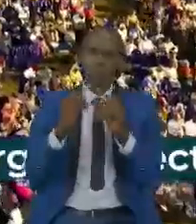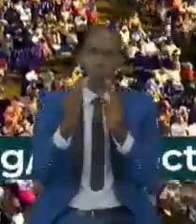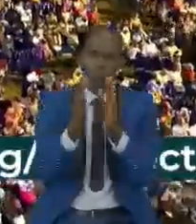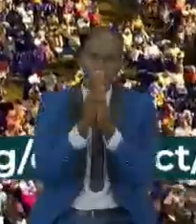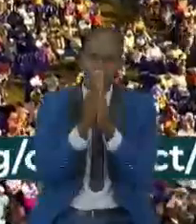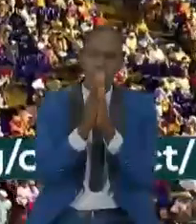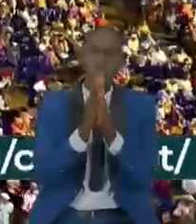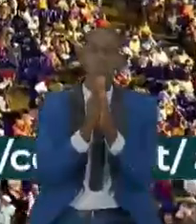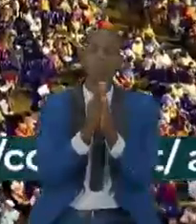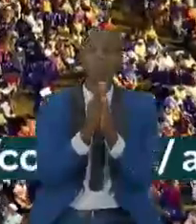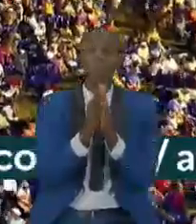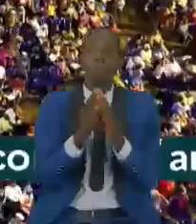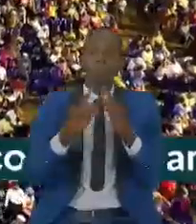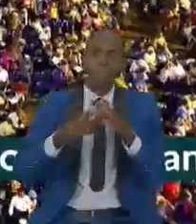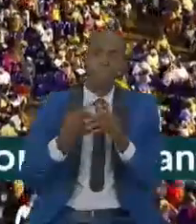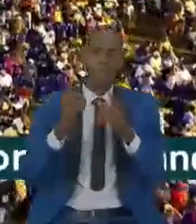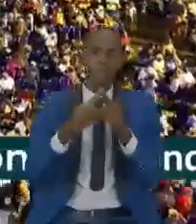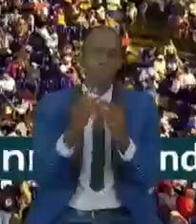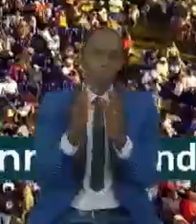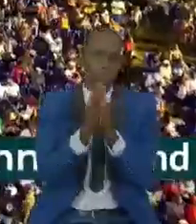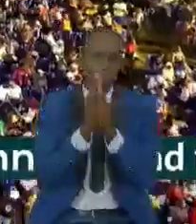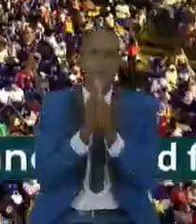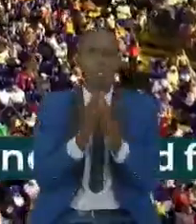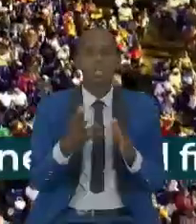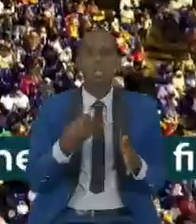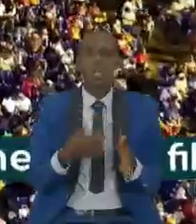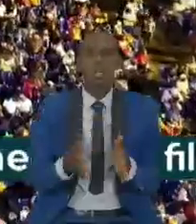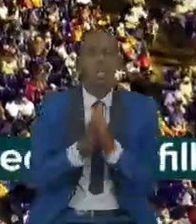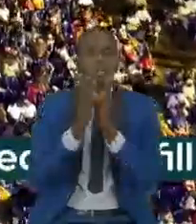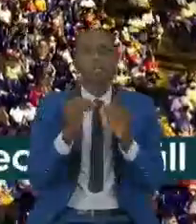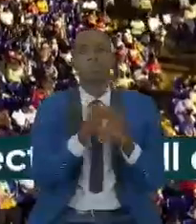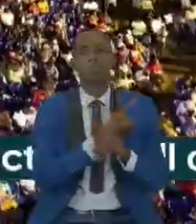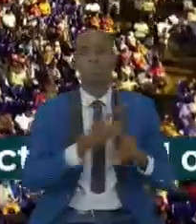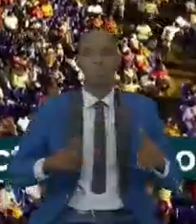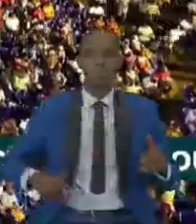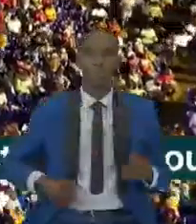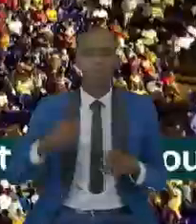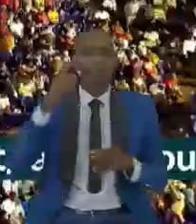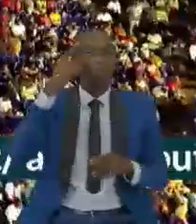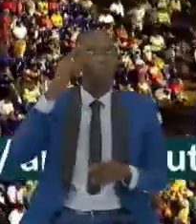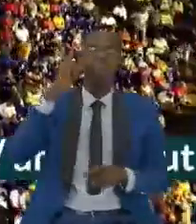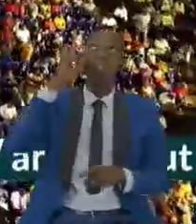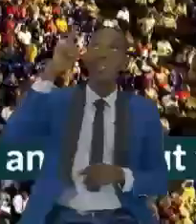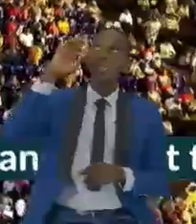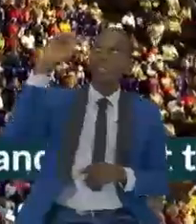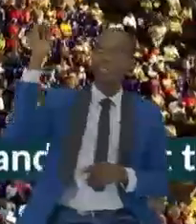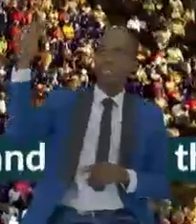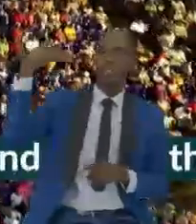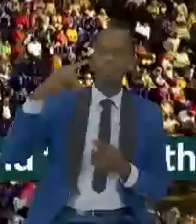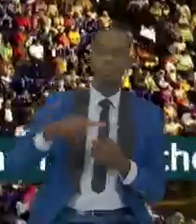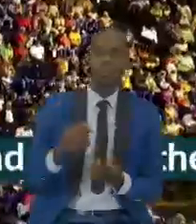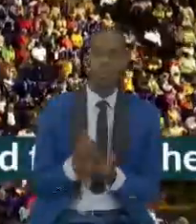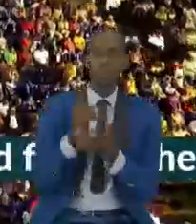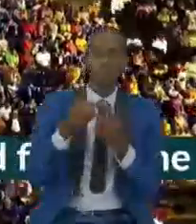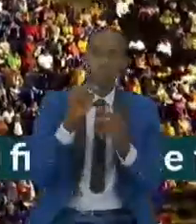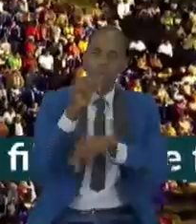congregate or just stay in one place. Share yourself all around, so that we can do that in a very brief